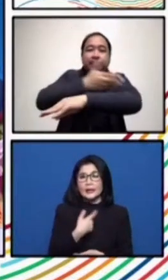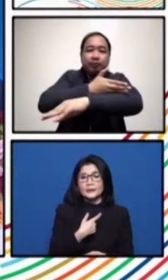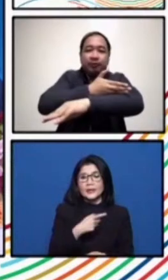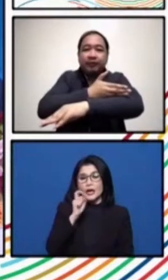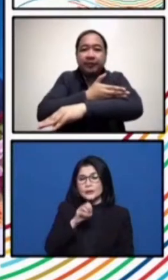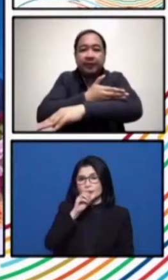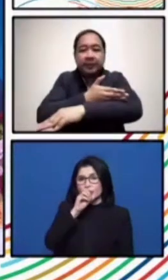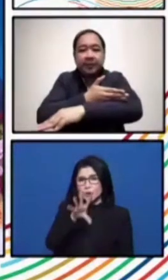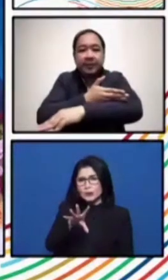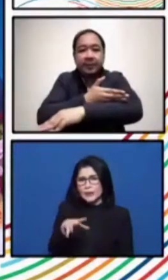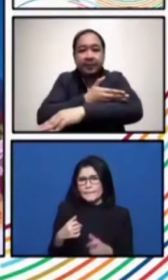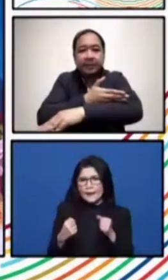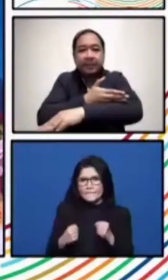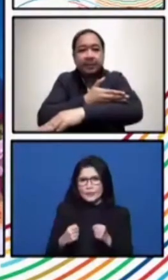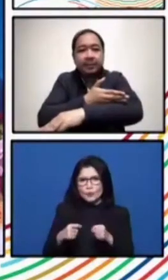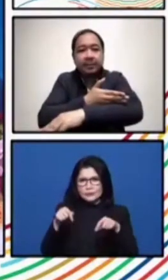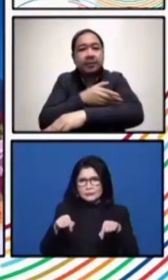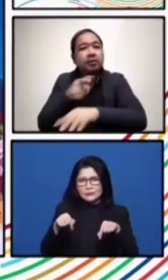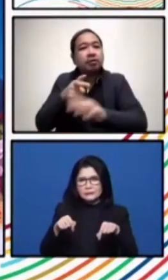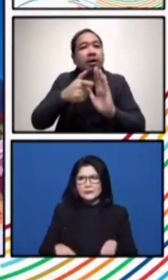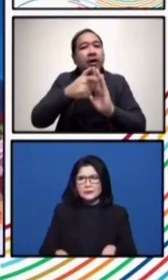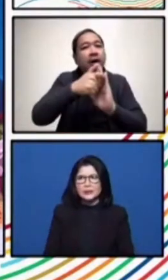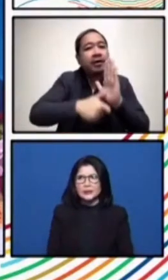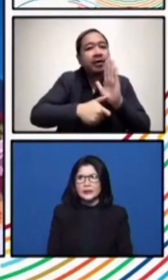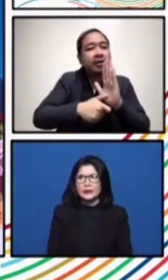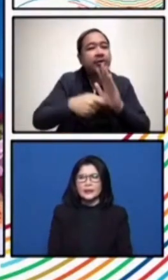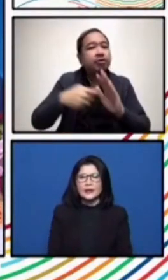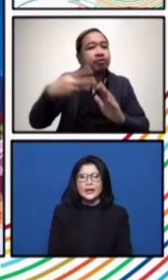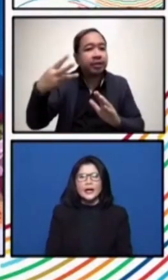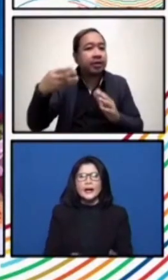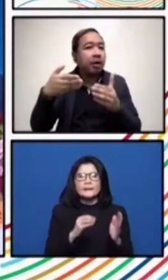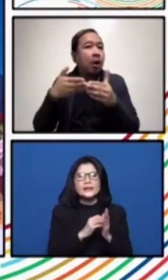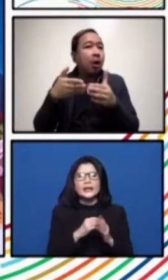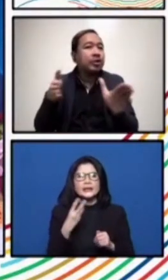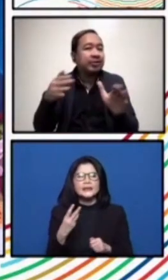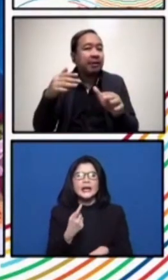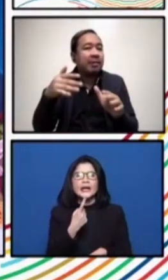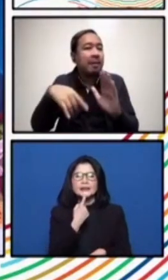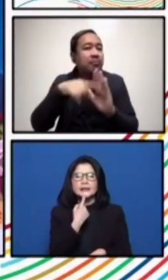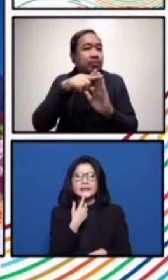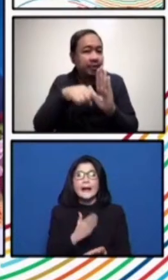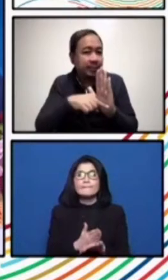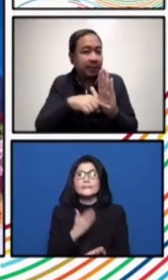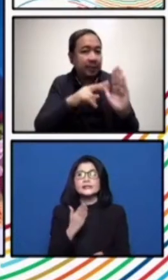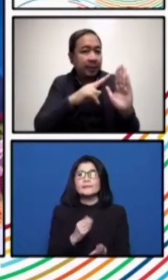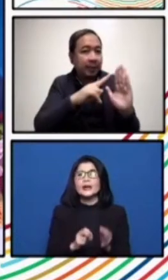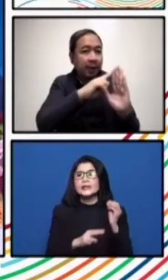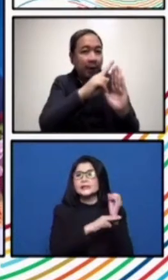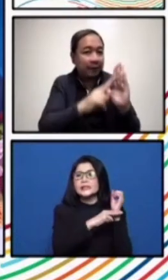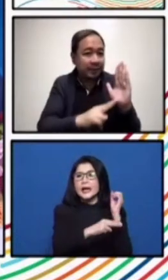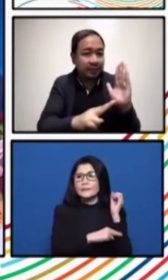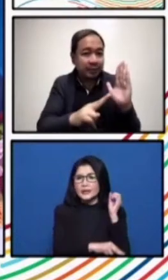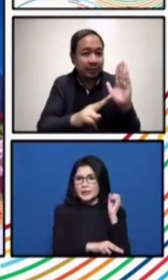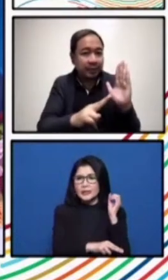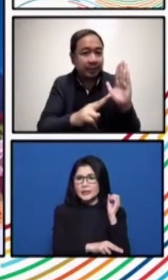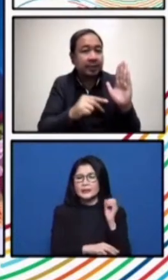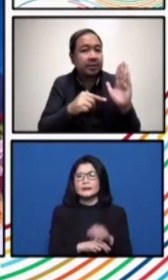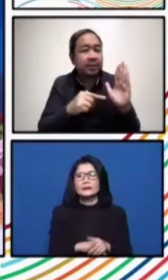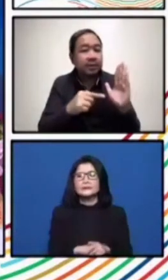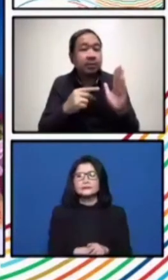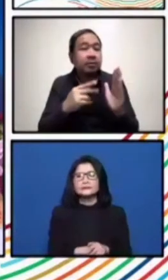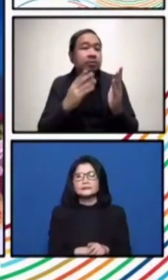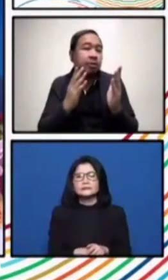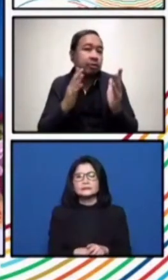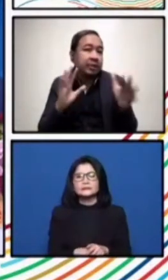this article 3 of General Prince proper clpd a strong uh needed to link